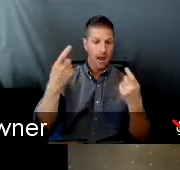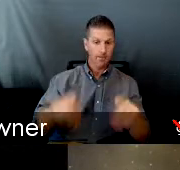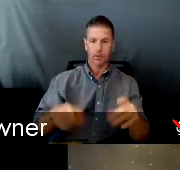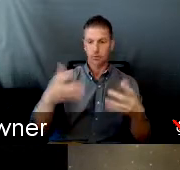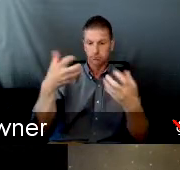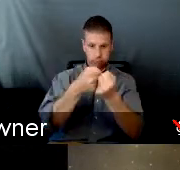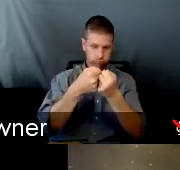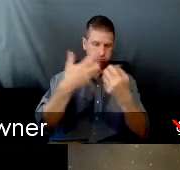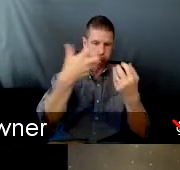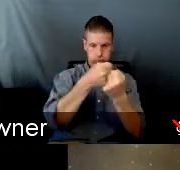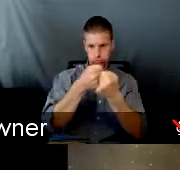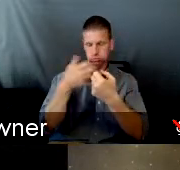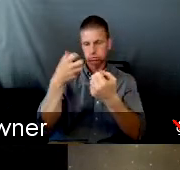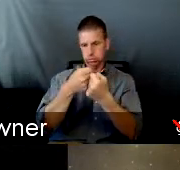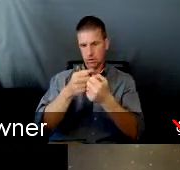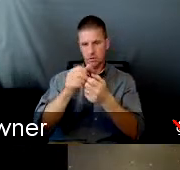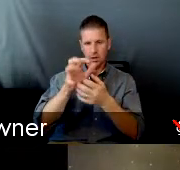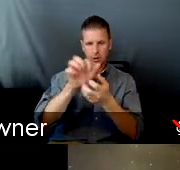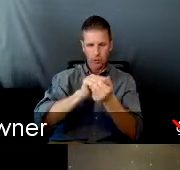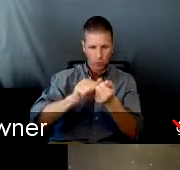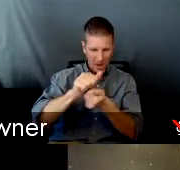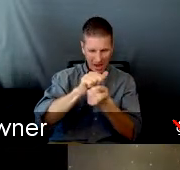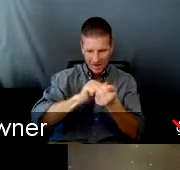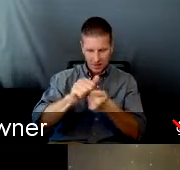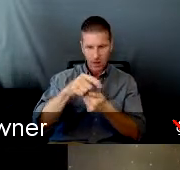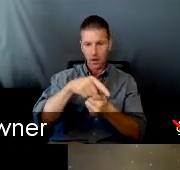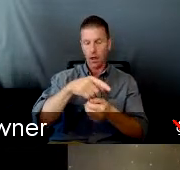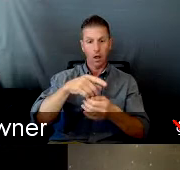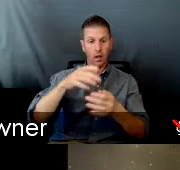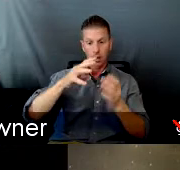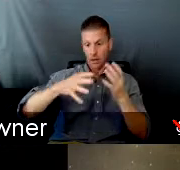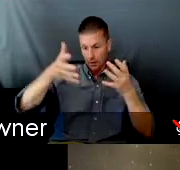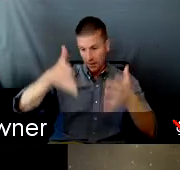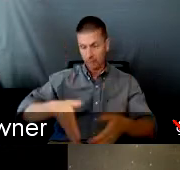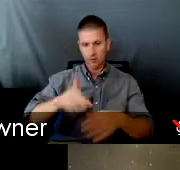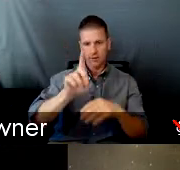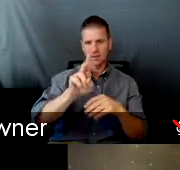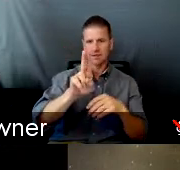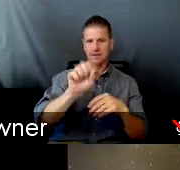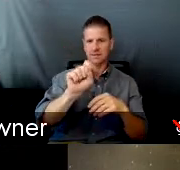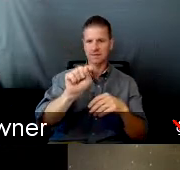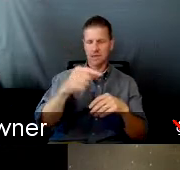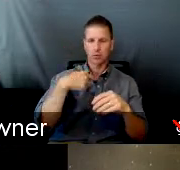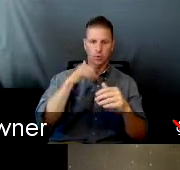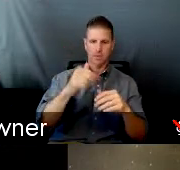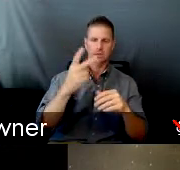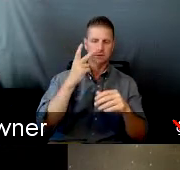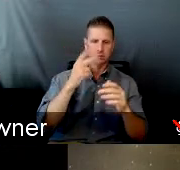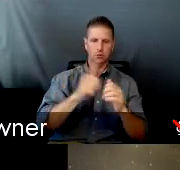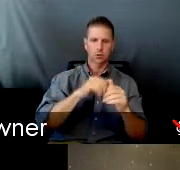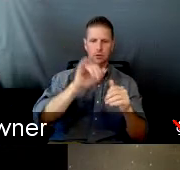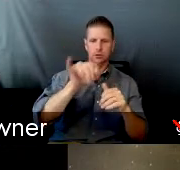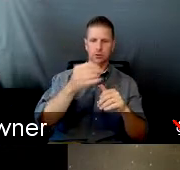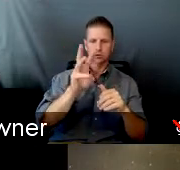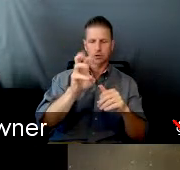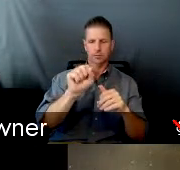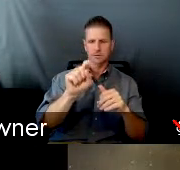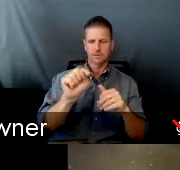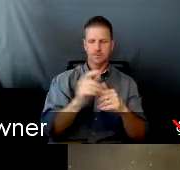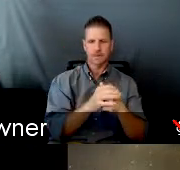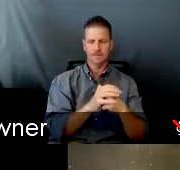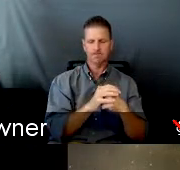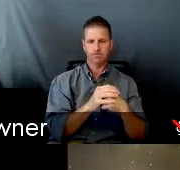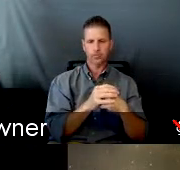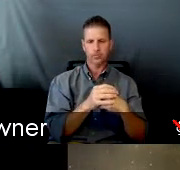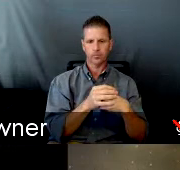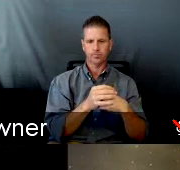objects, and they grind down and they produce dust, which we can detect with James Webb Space Telescope.